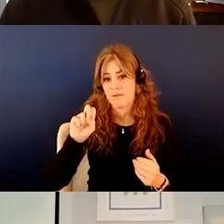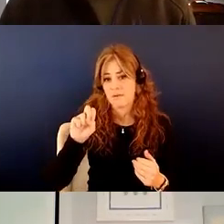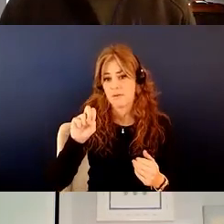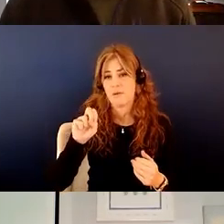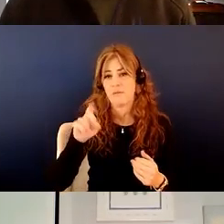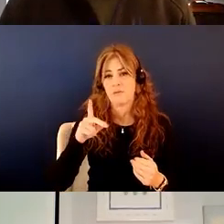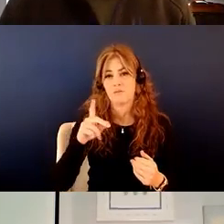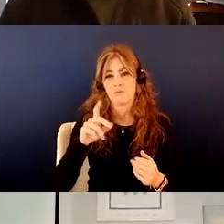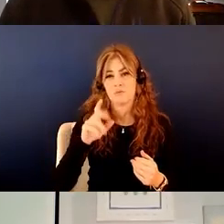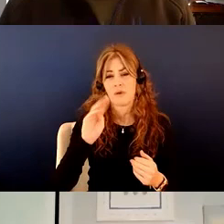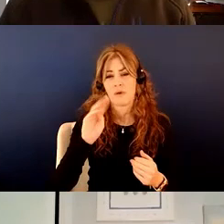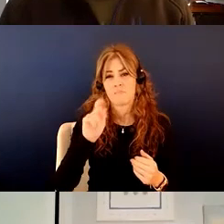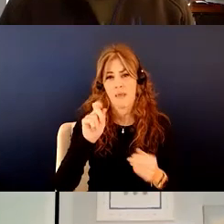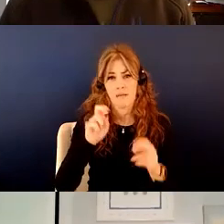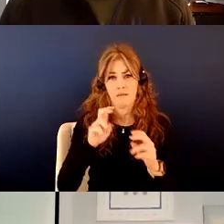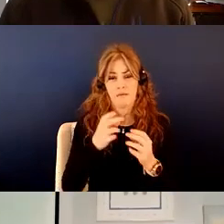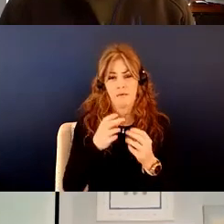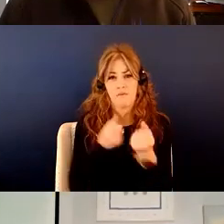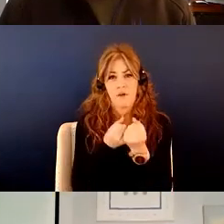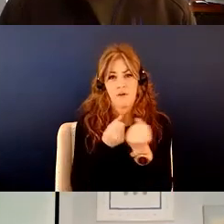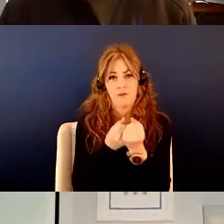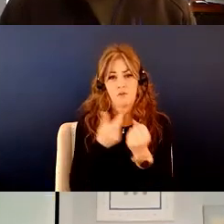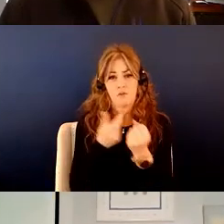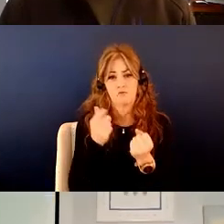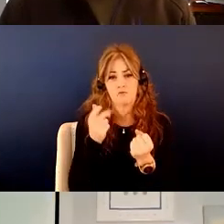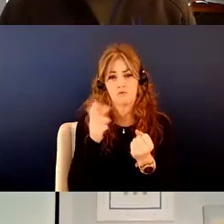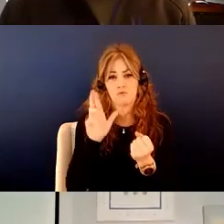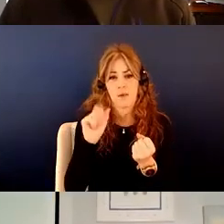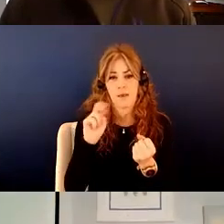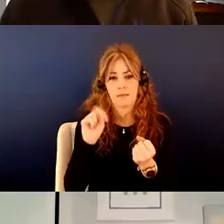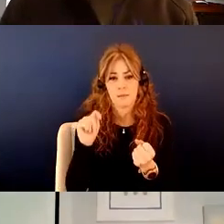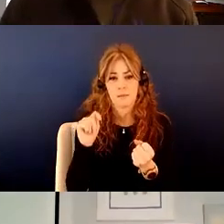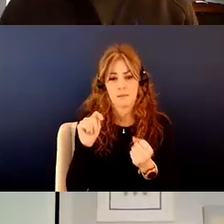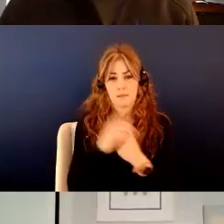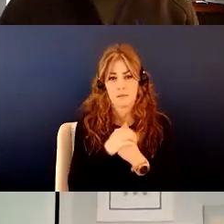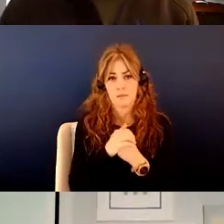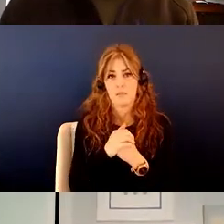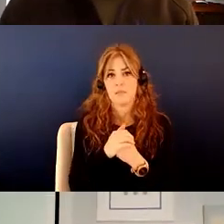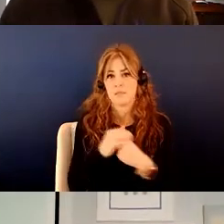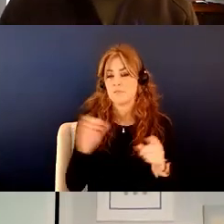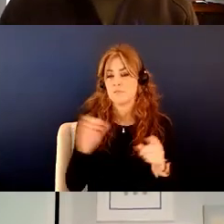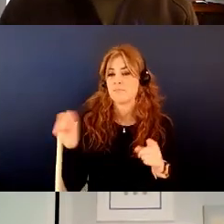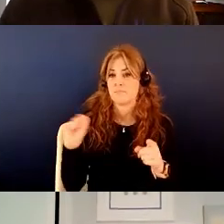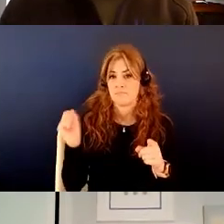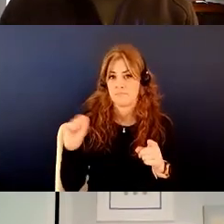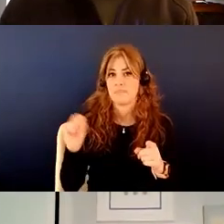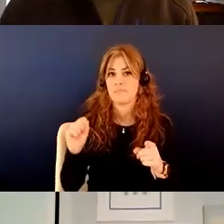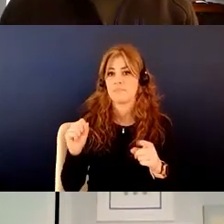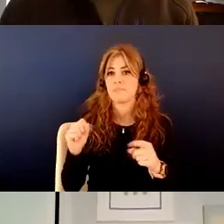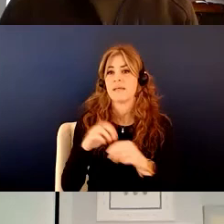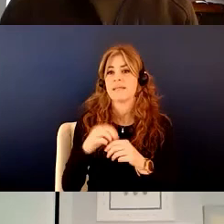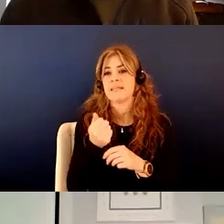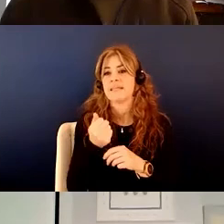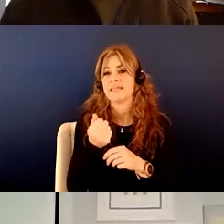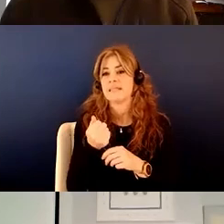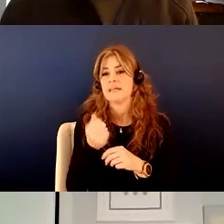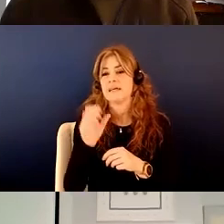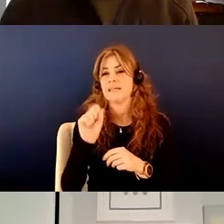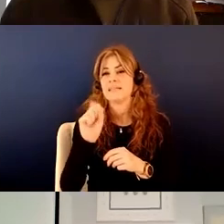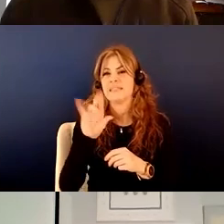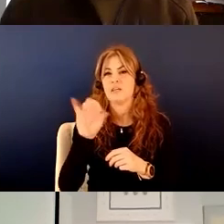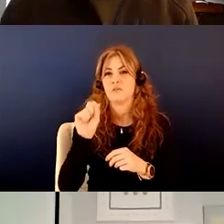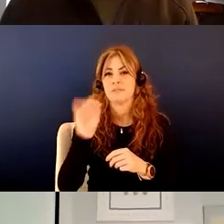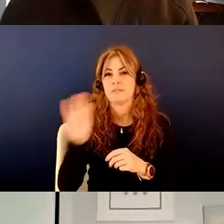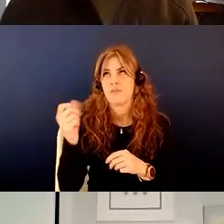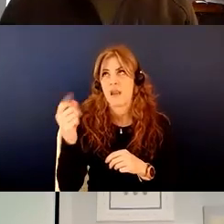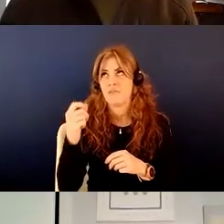funded grant there. Right. It's one. Terry, I was just going to say it's one in the series of 11. I'm not exactly sure which